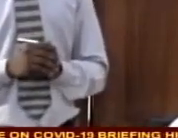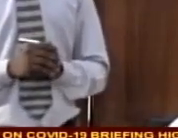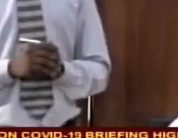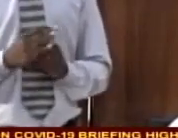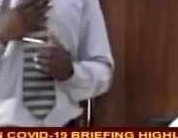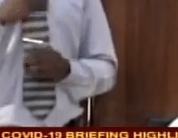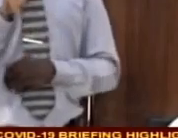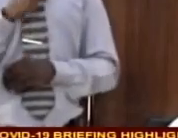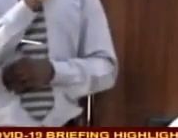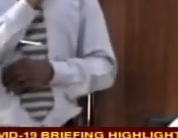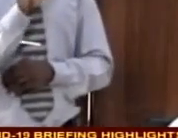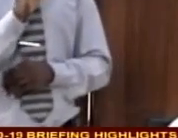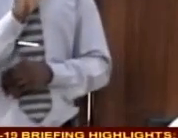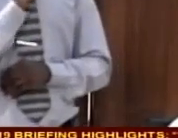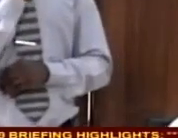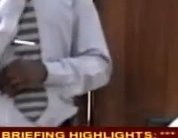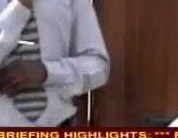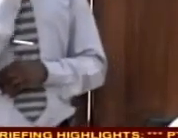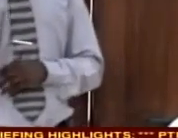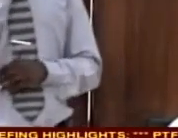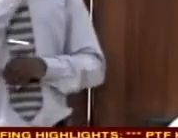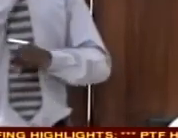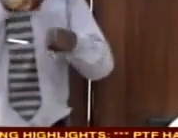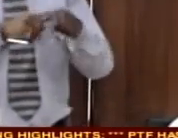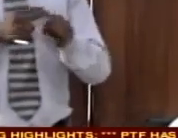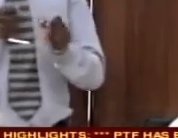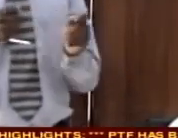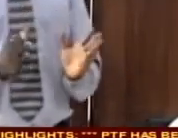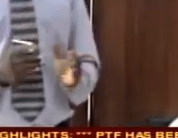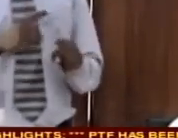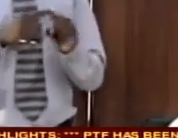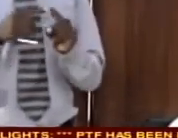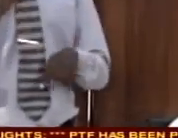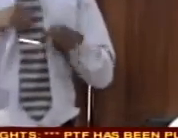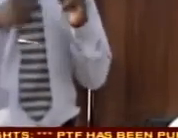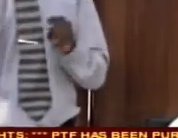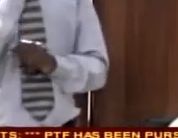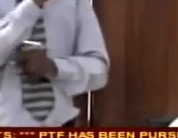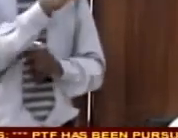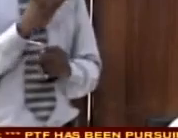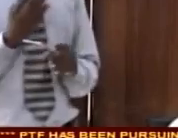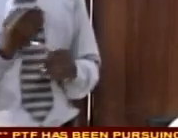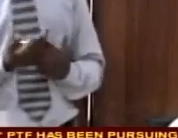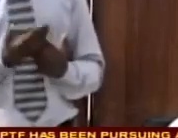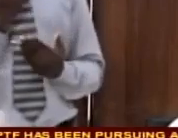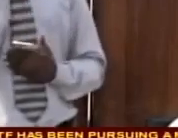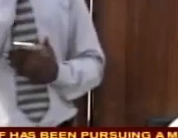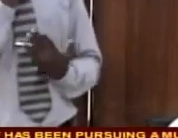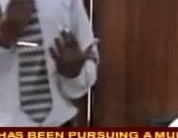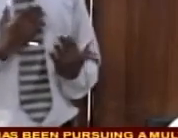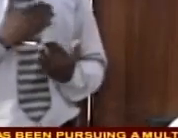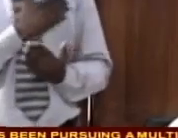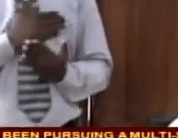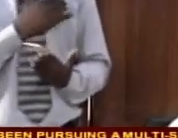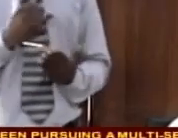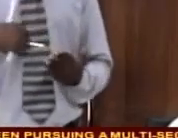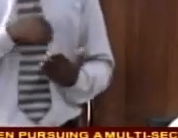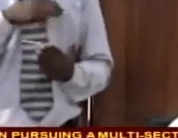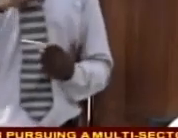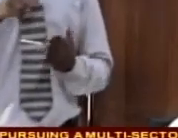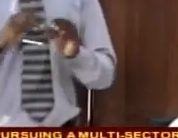my first question really is for the National Coordinator. Unfortunately, I can't see his face due to the podium. But we need clarification